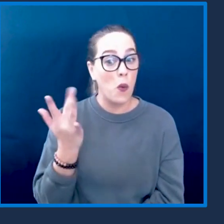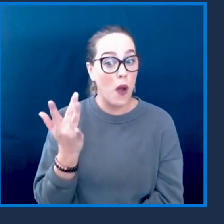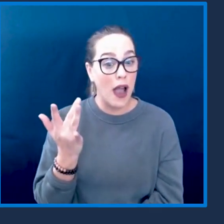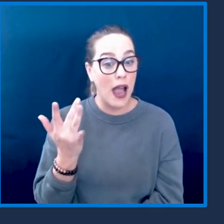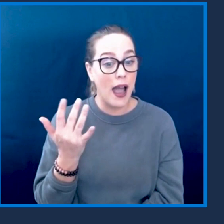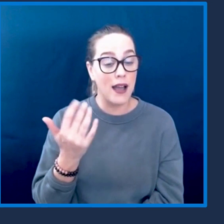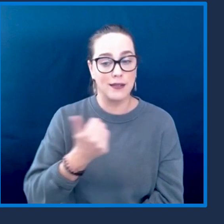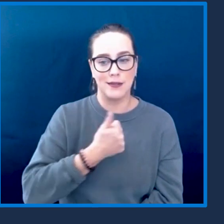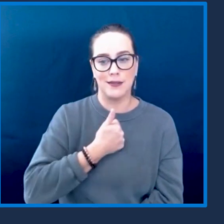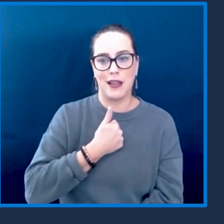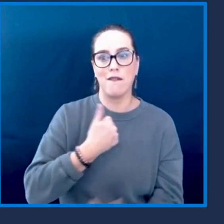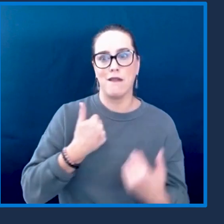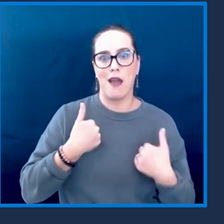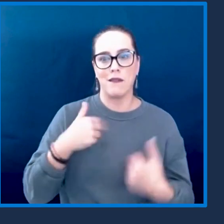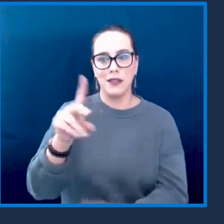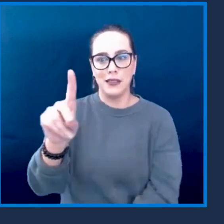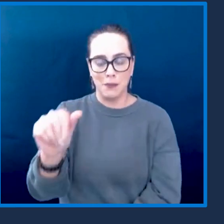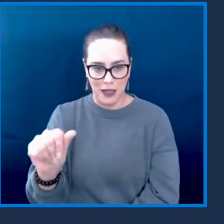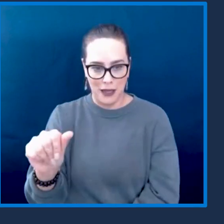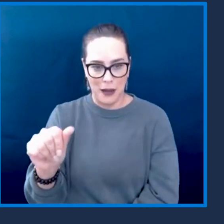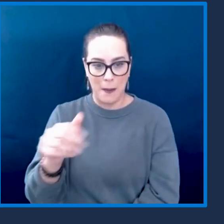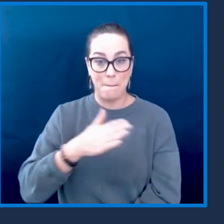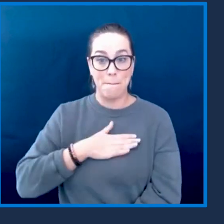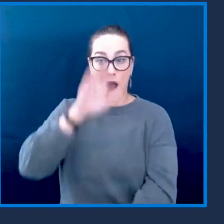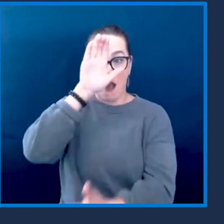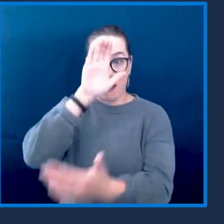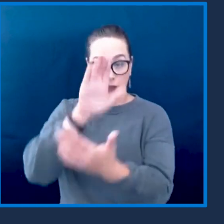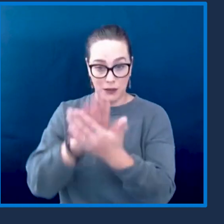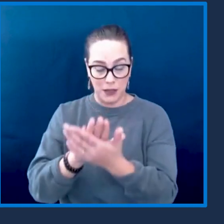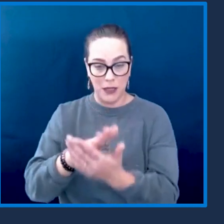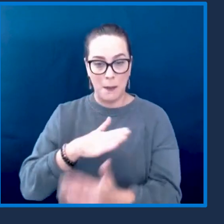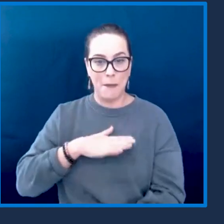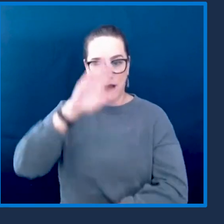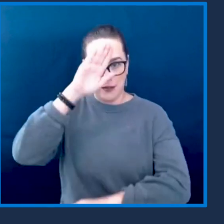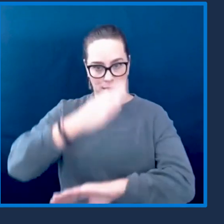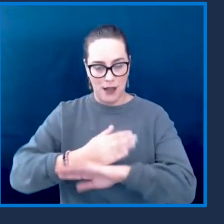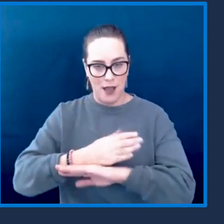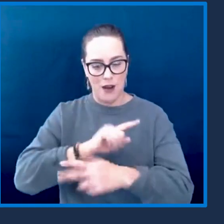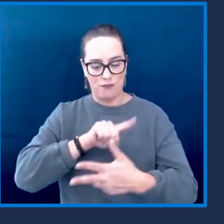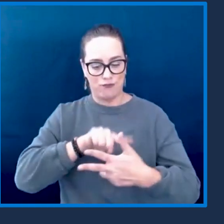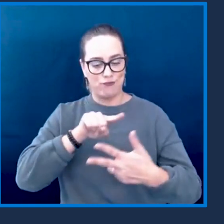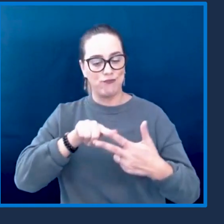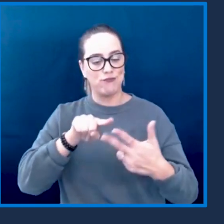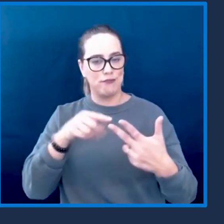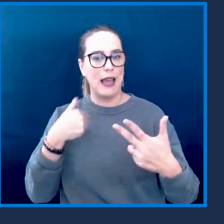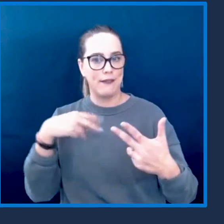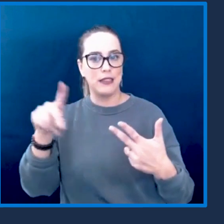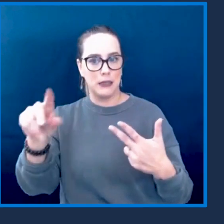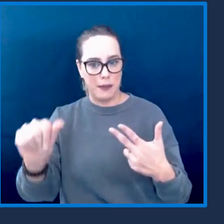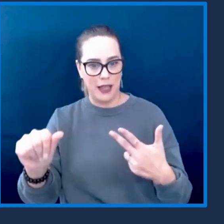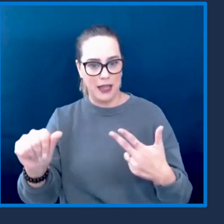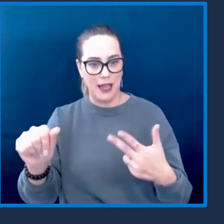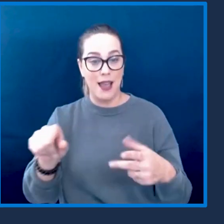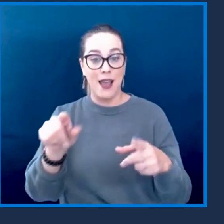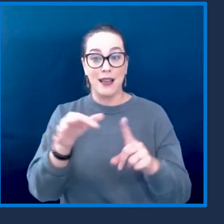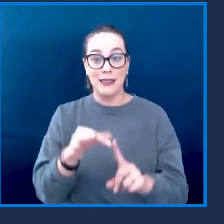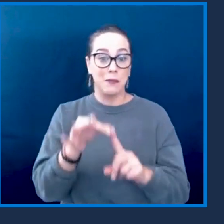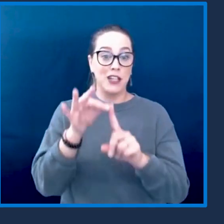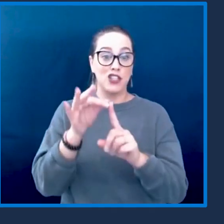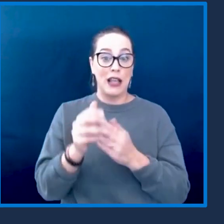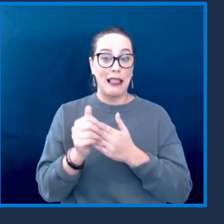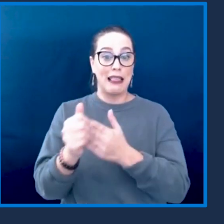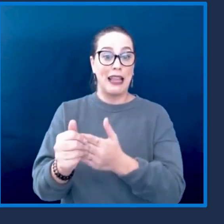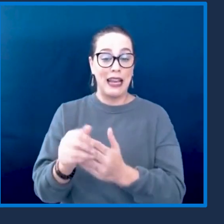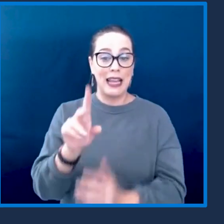with a disability. My husband, my sons have a disability, and and especially as leading our disability ERG,